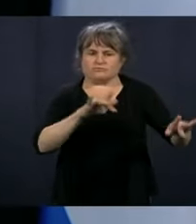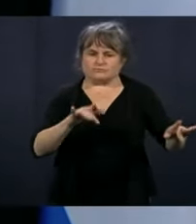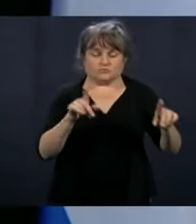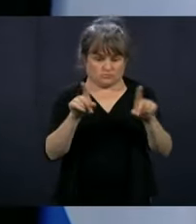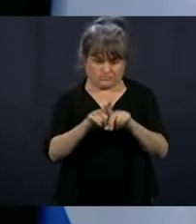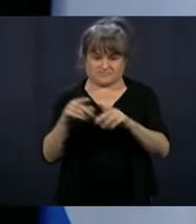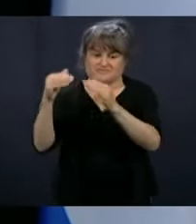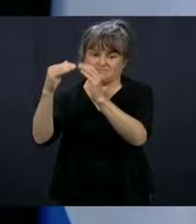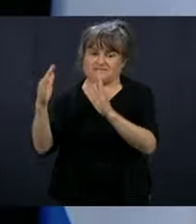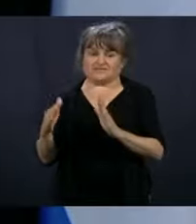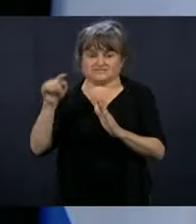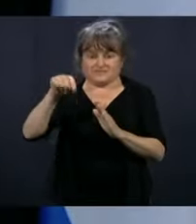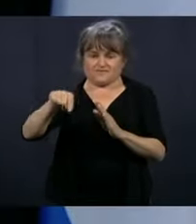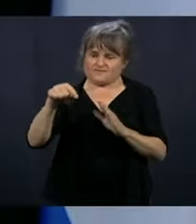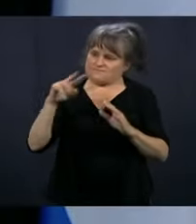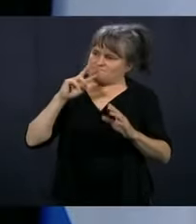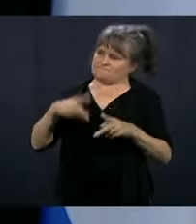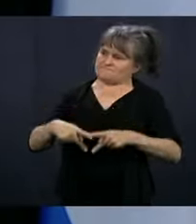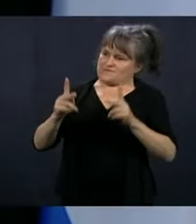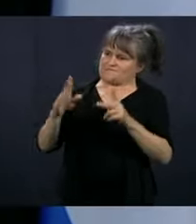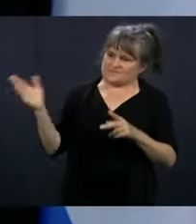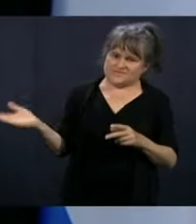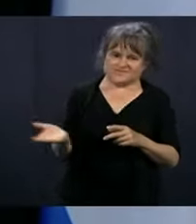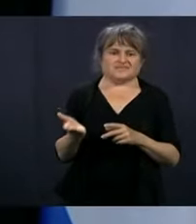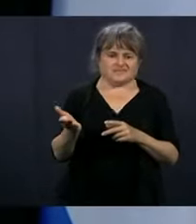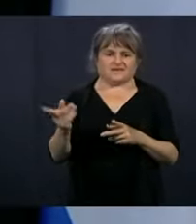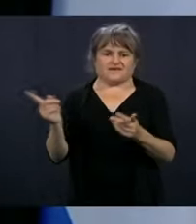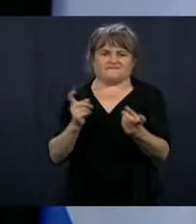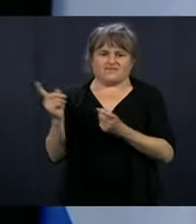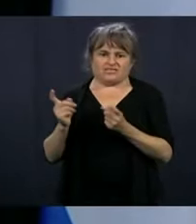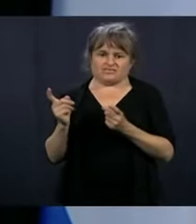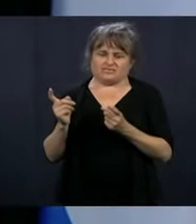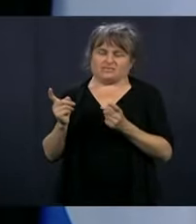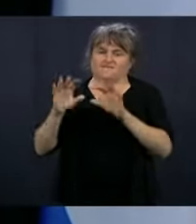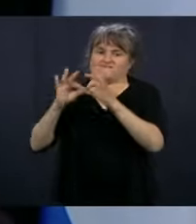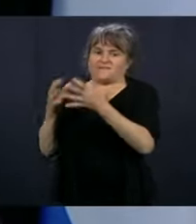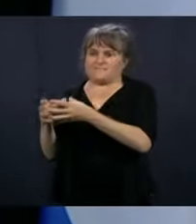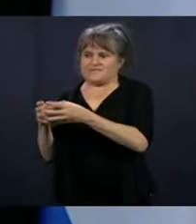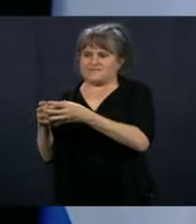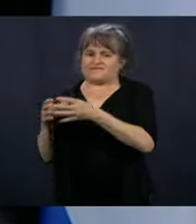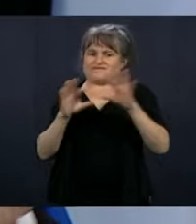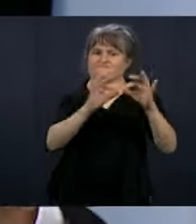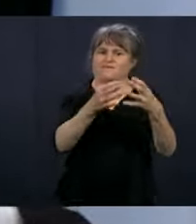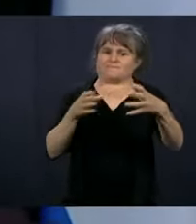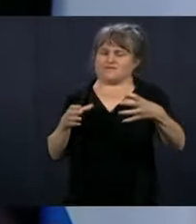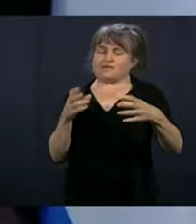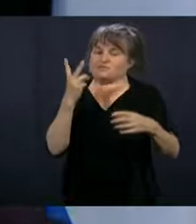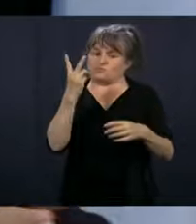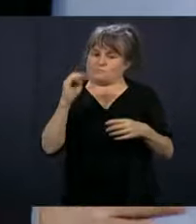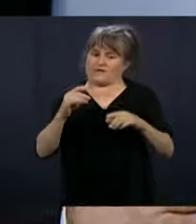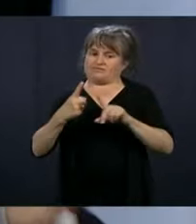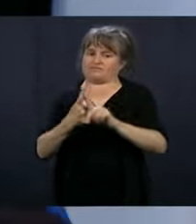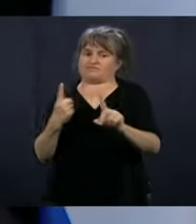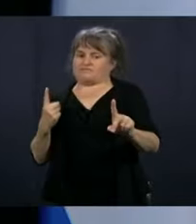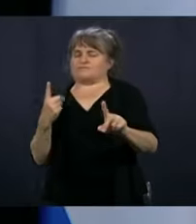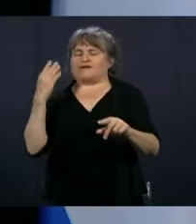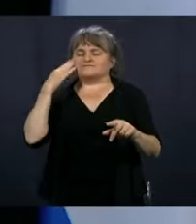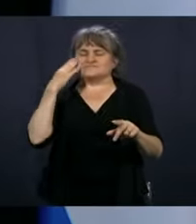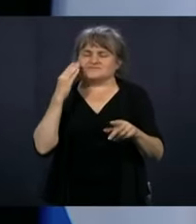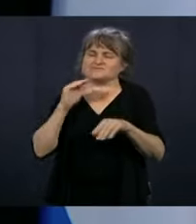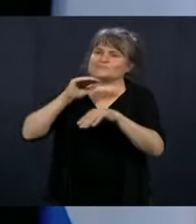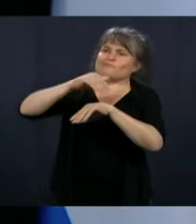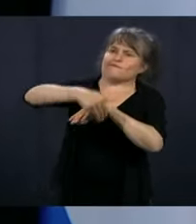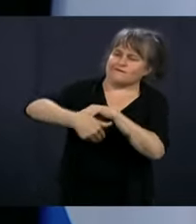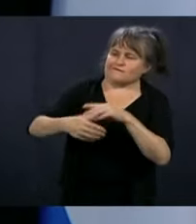people inside homes, probably the 2 meter, we want it to be respected between the families, but we know very often that the